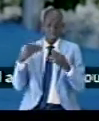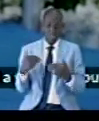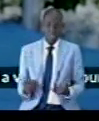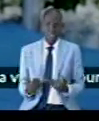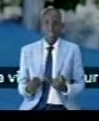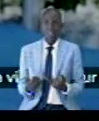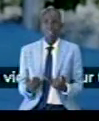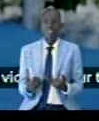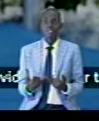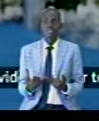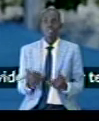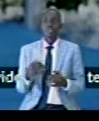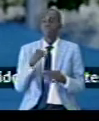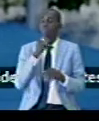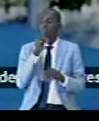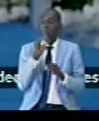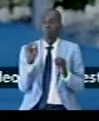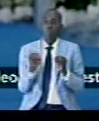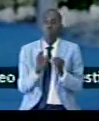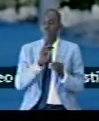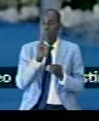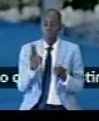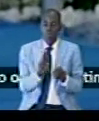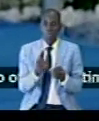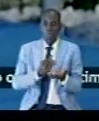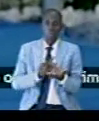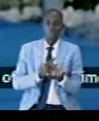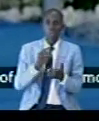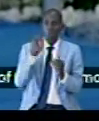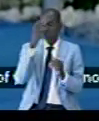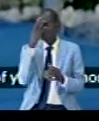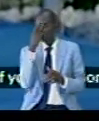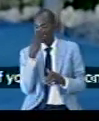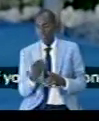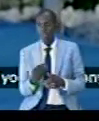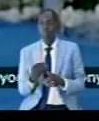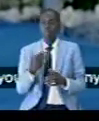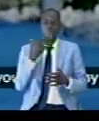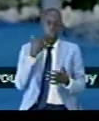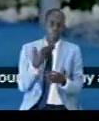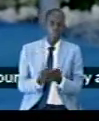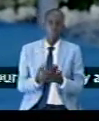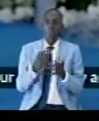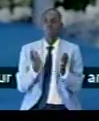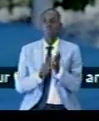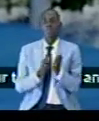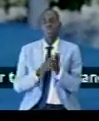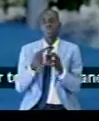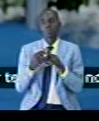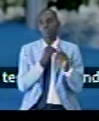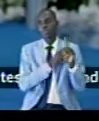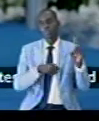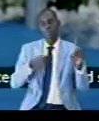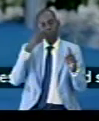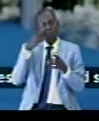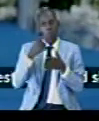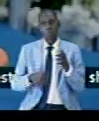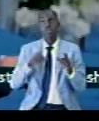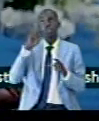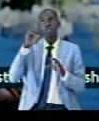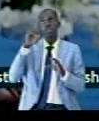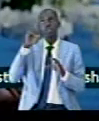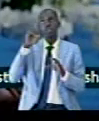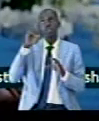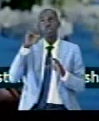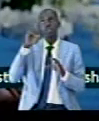lo mi logun mo mo nja ansu bi eni ti o ti suri mo dupe lowo oluwa oluwa se nkan fun mi. Put your